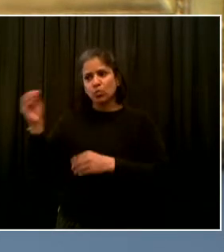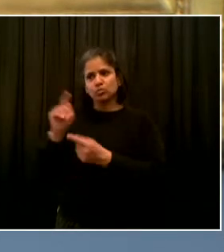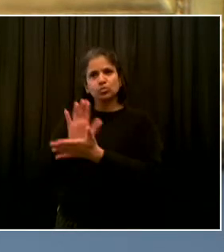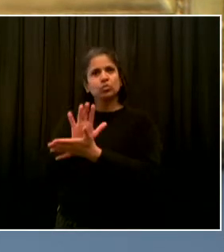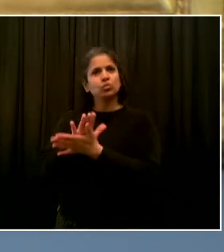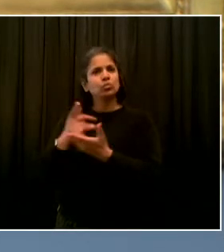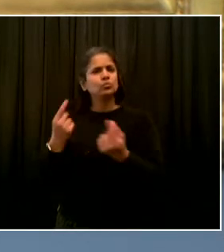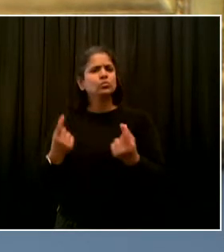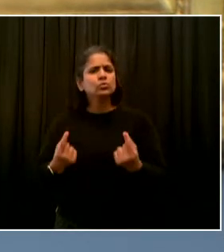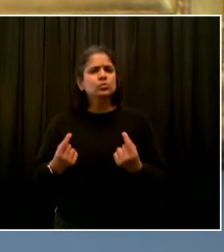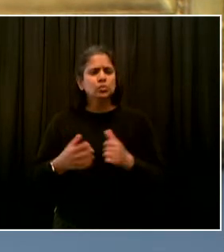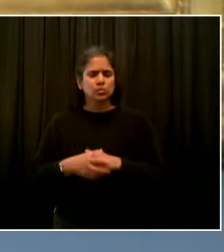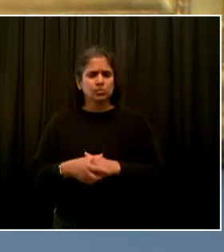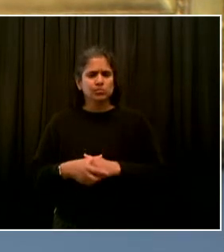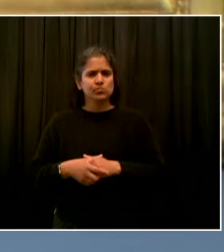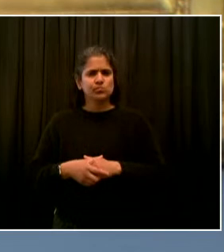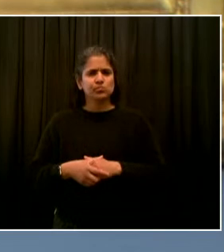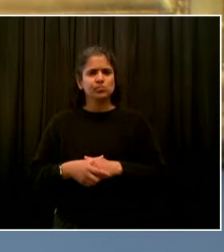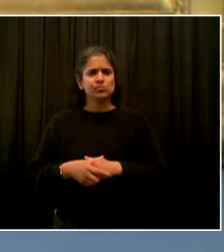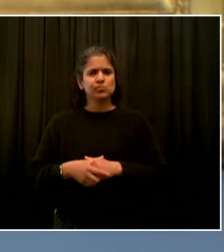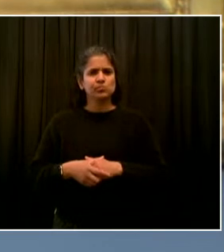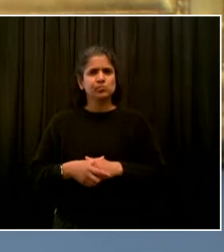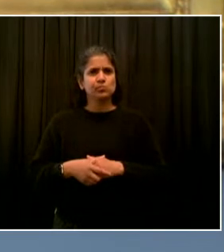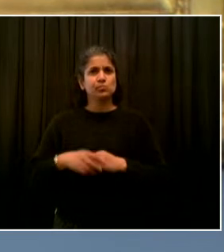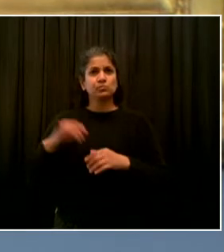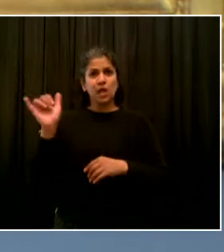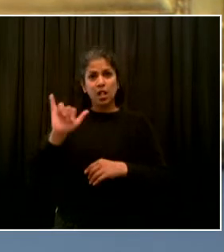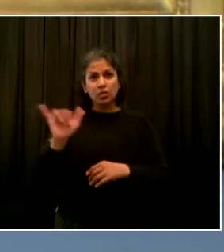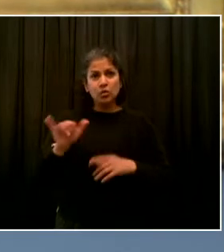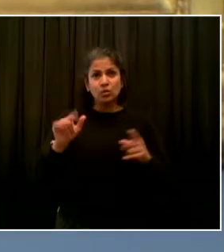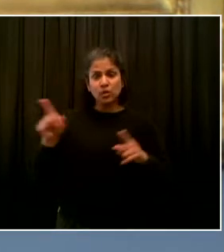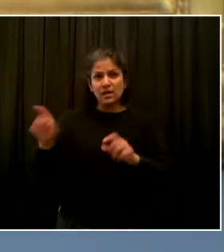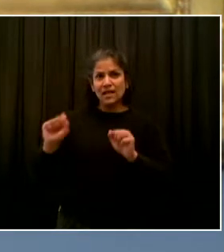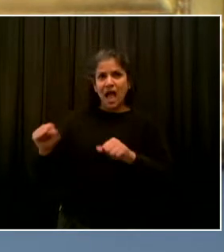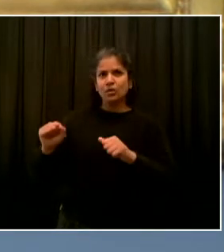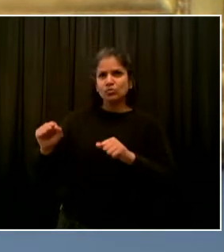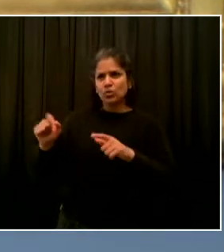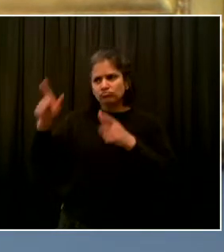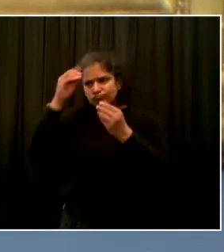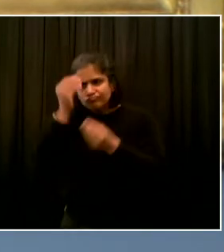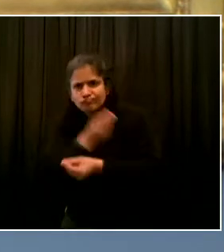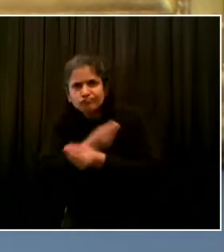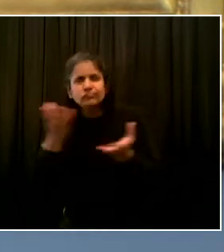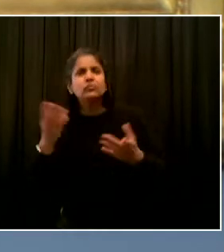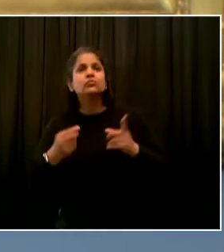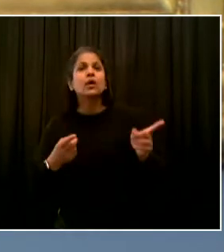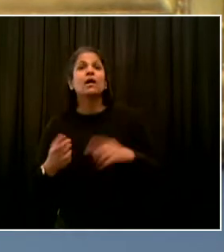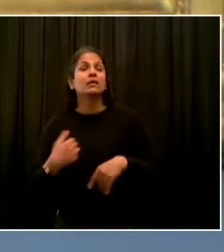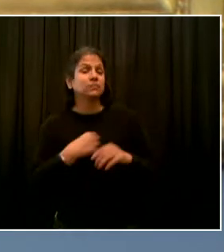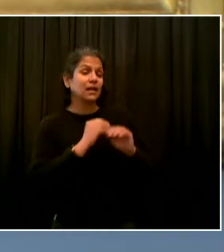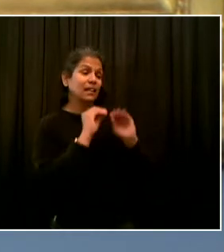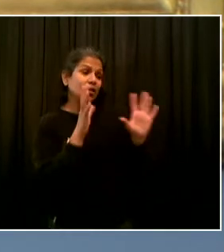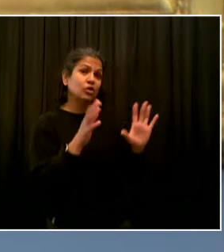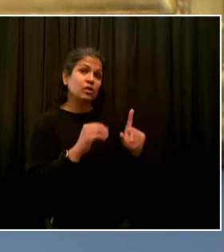legal guidance about how quickly you might be able to get a stay. Well, let's be clear, the overwhelming number of our school students, we're talking about